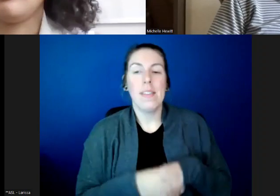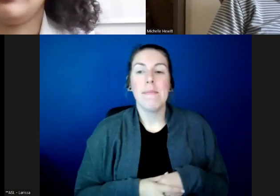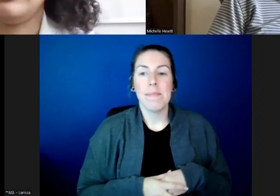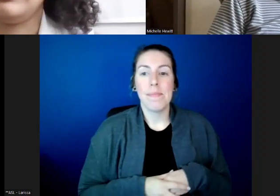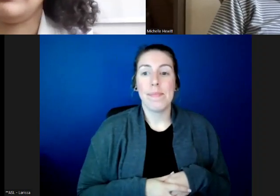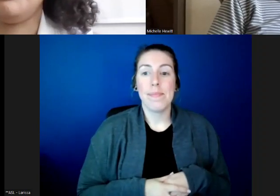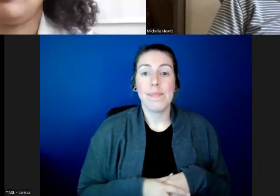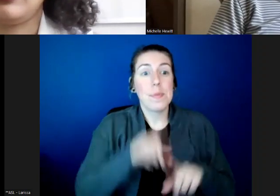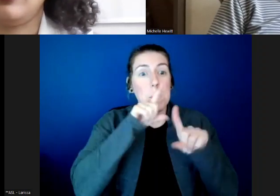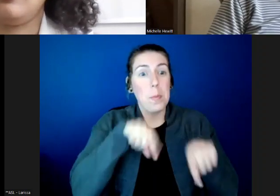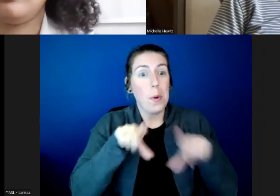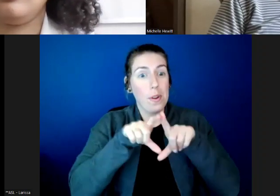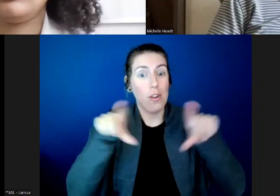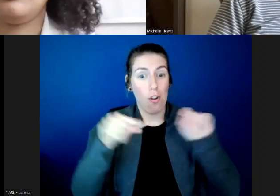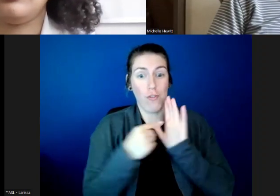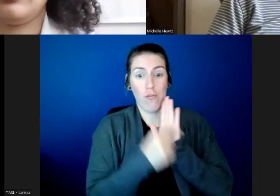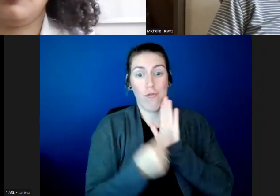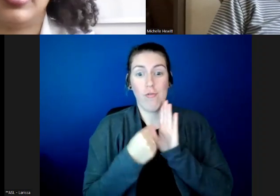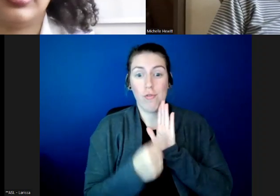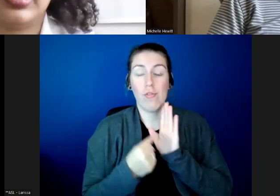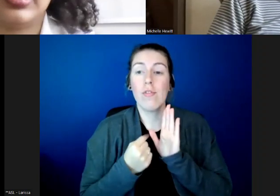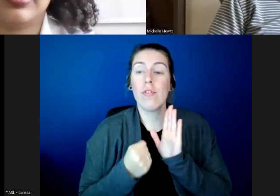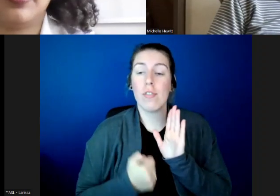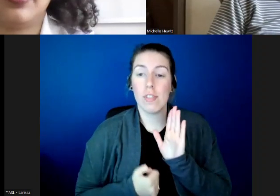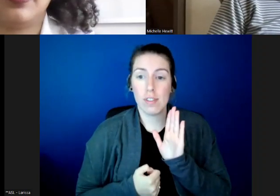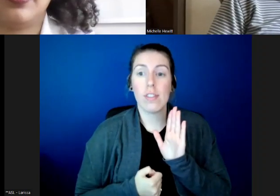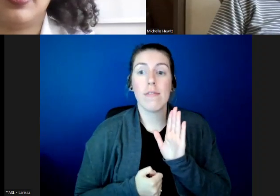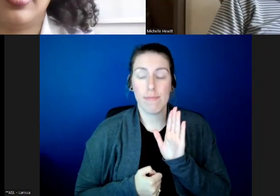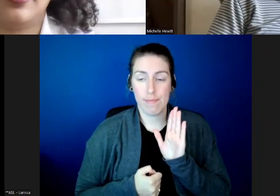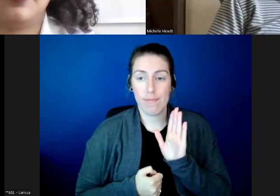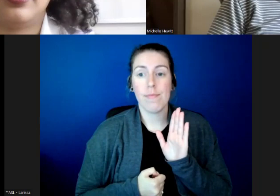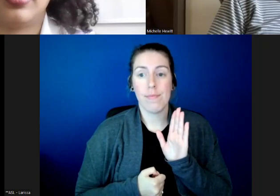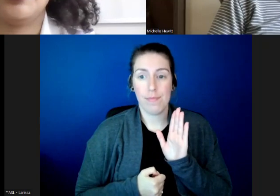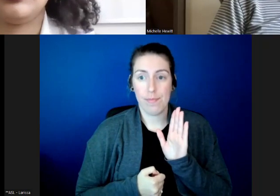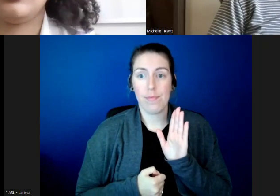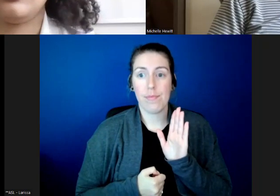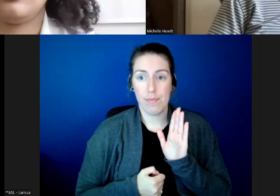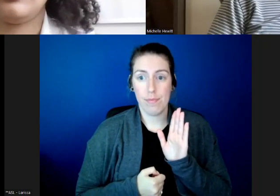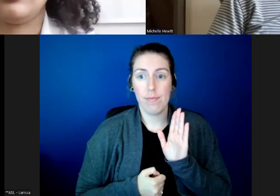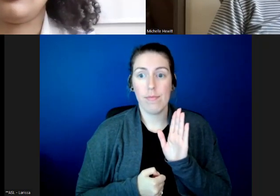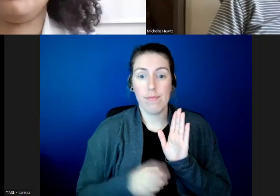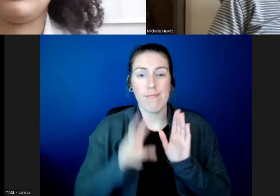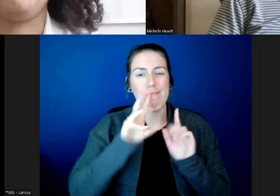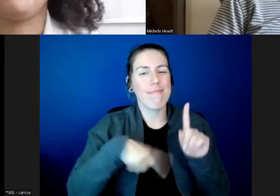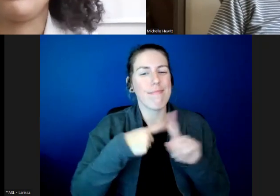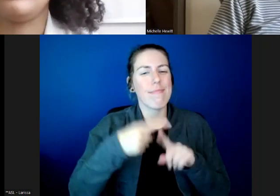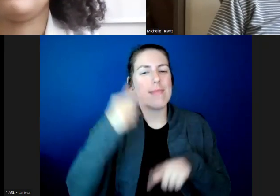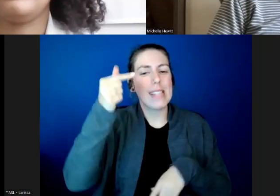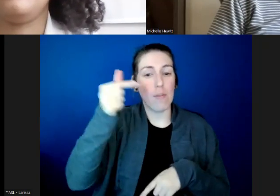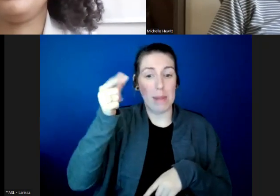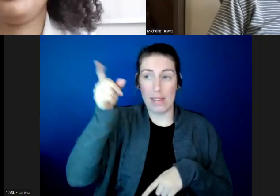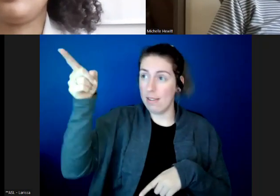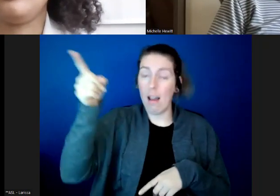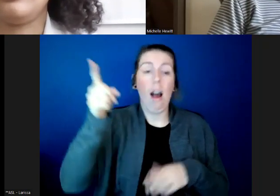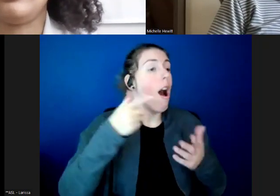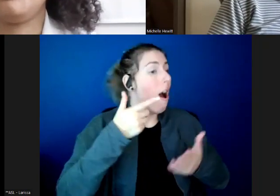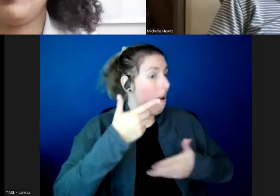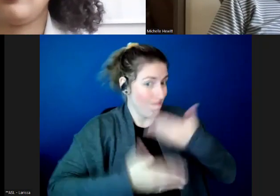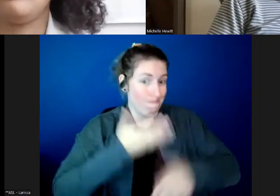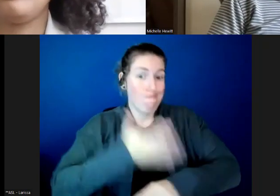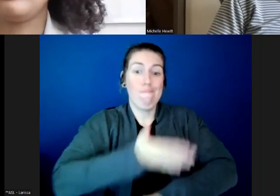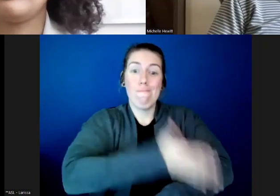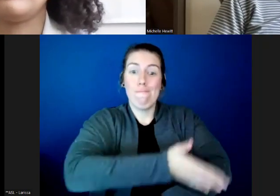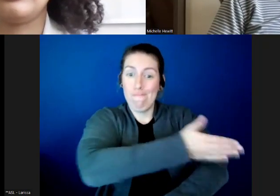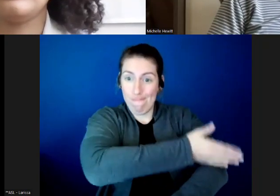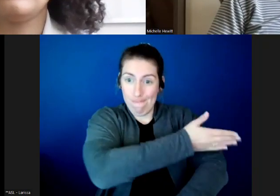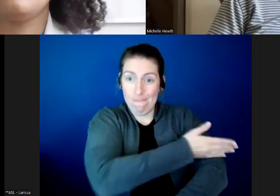the report card is about how, you know, some of the ways that the government says they're making progress, you know, as part of that like